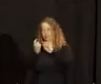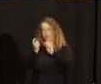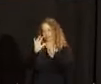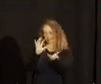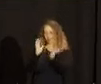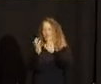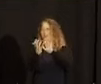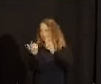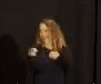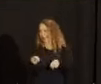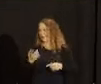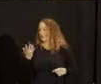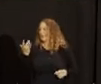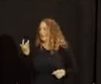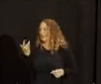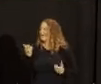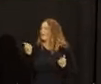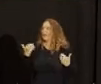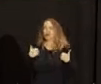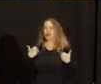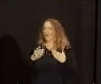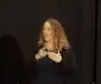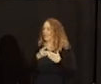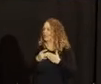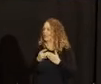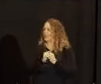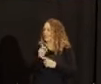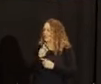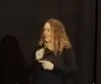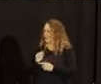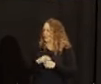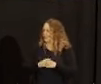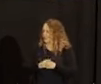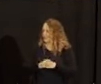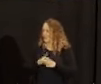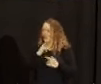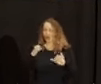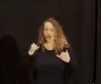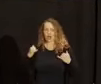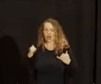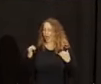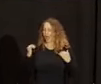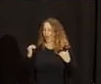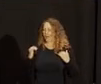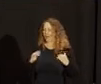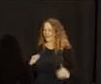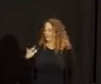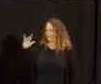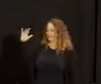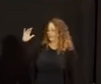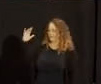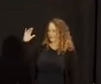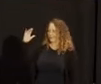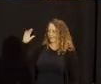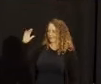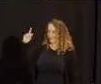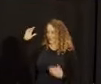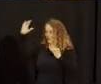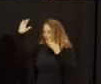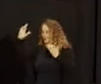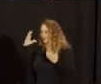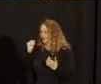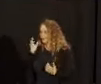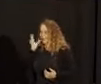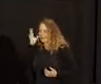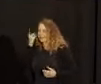because many young leaders with disabilities are now adults with disabilities and are parents. And